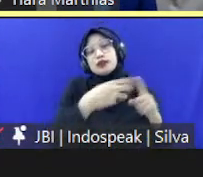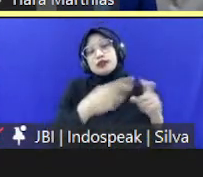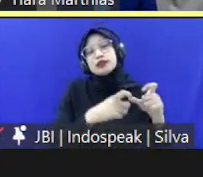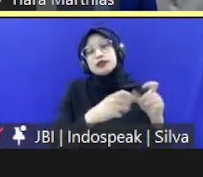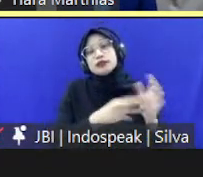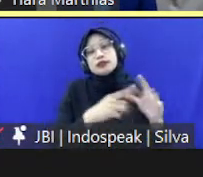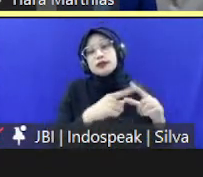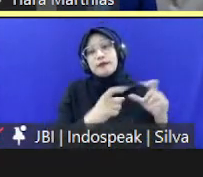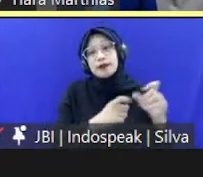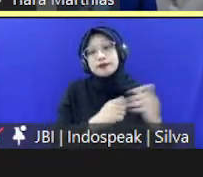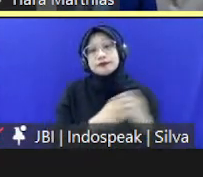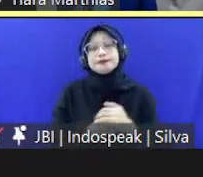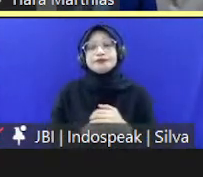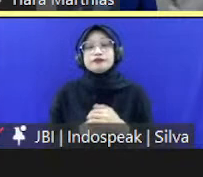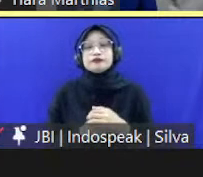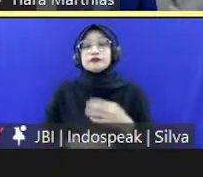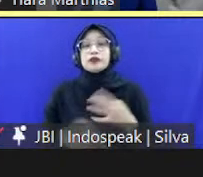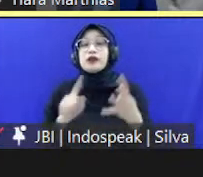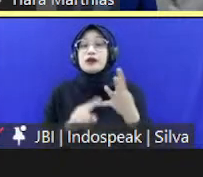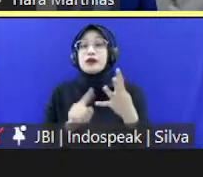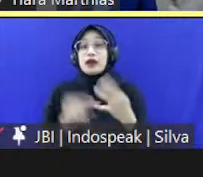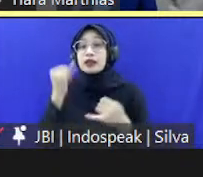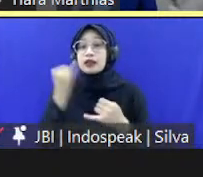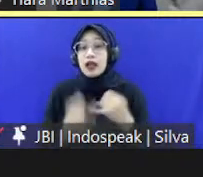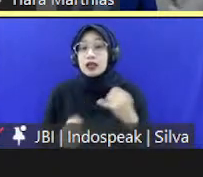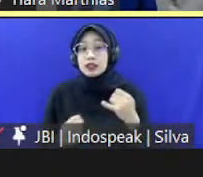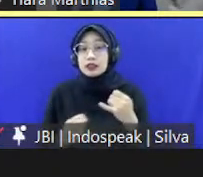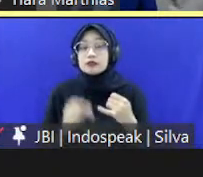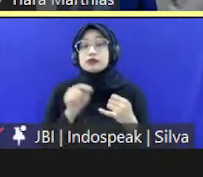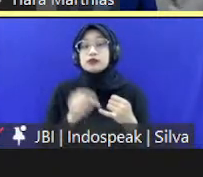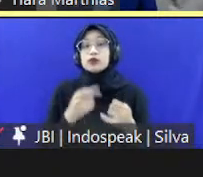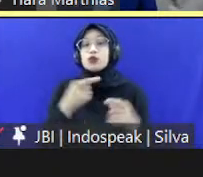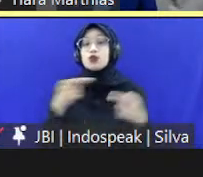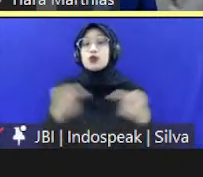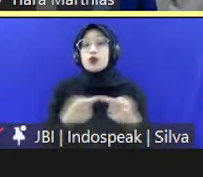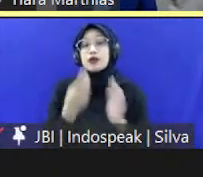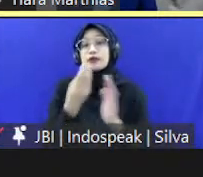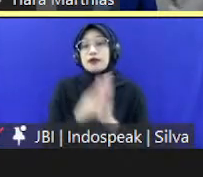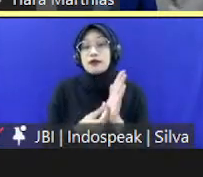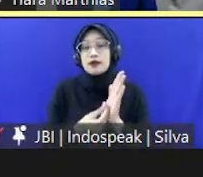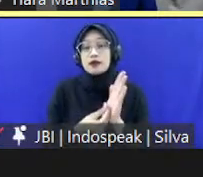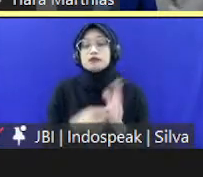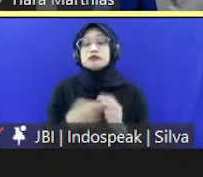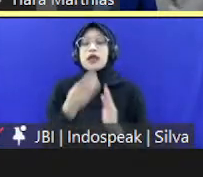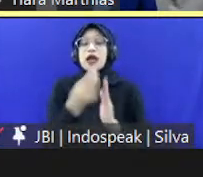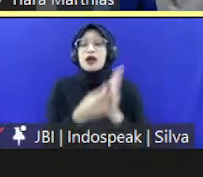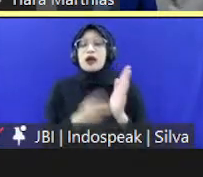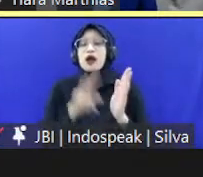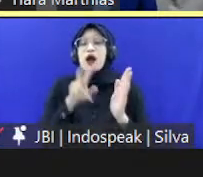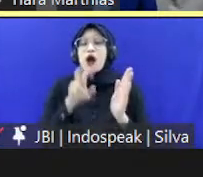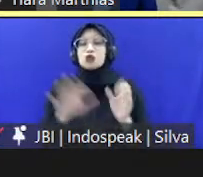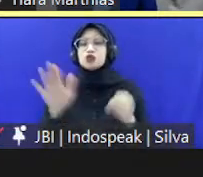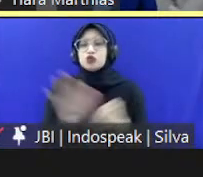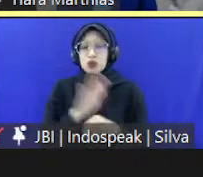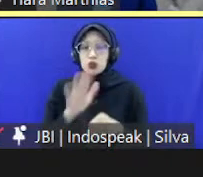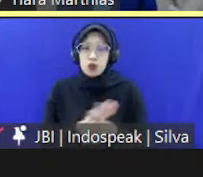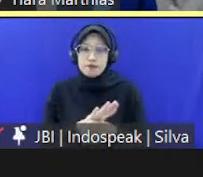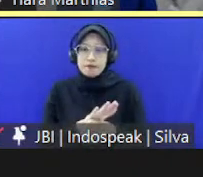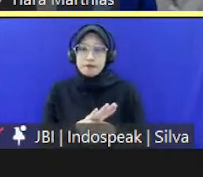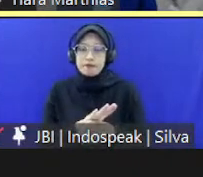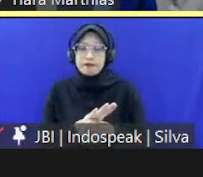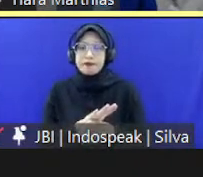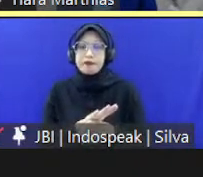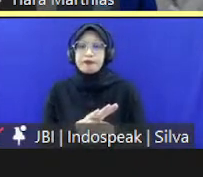financial barriers. So it's not just ensuring sufficient funding for quality of care, but